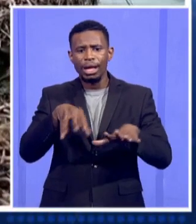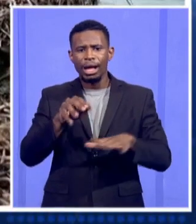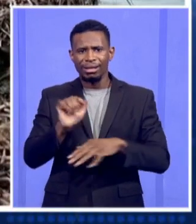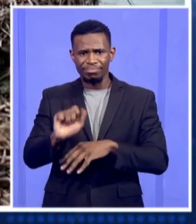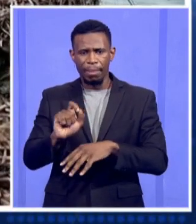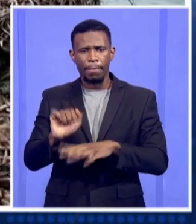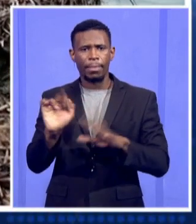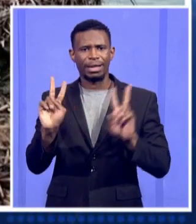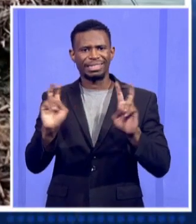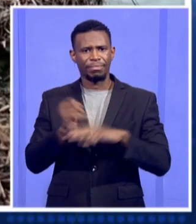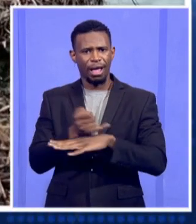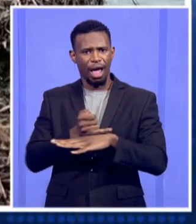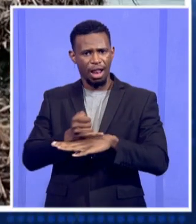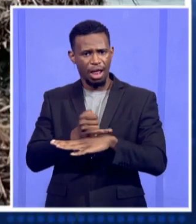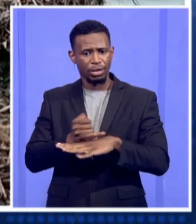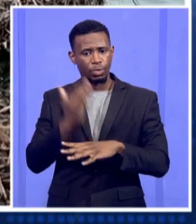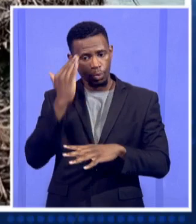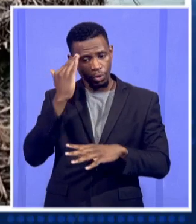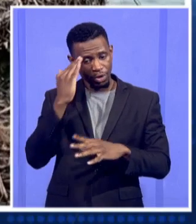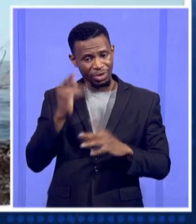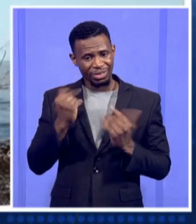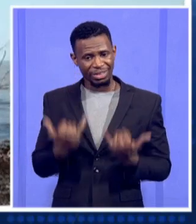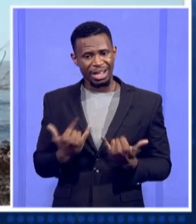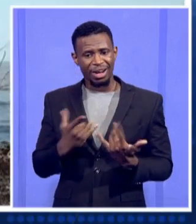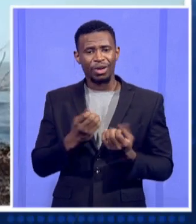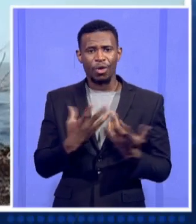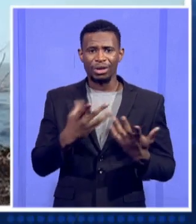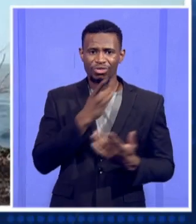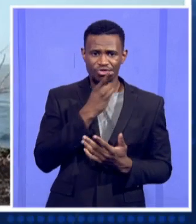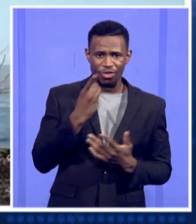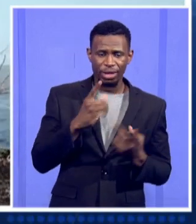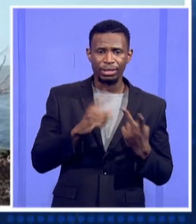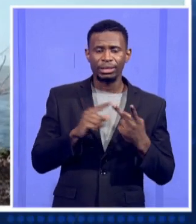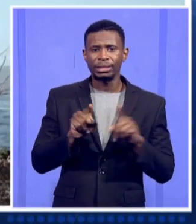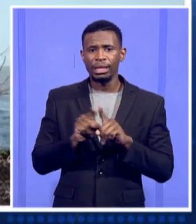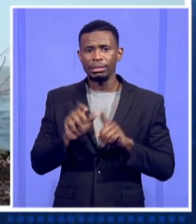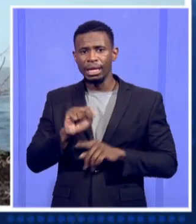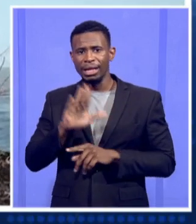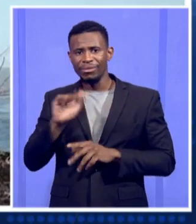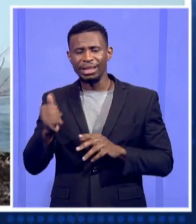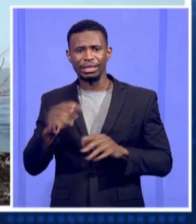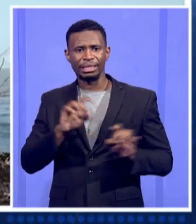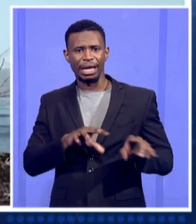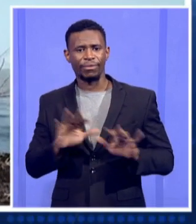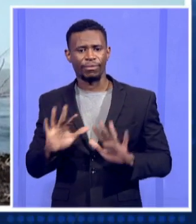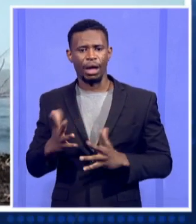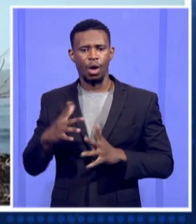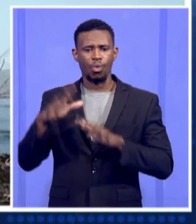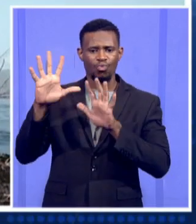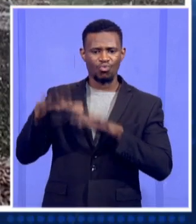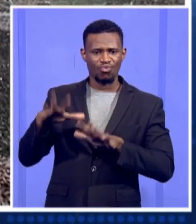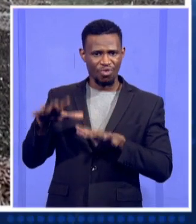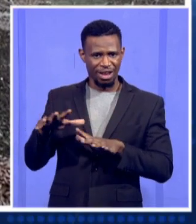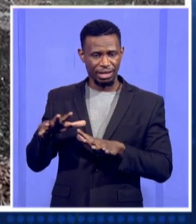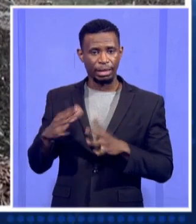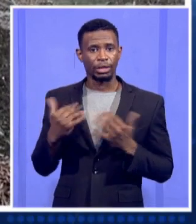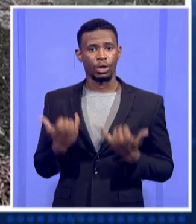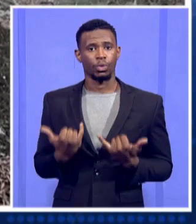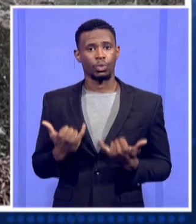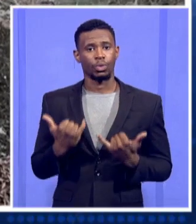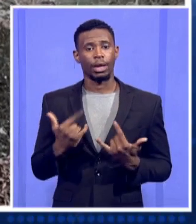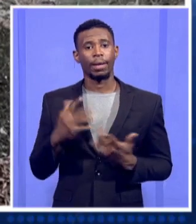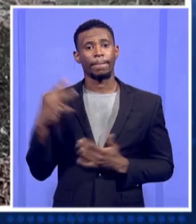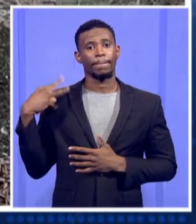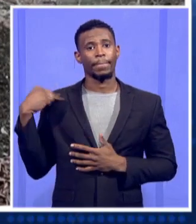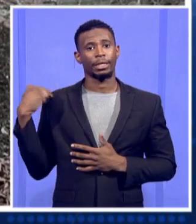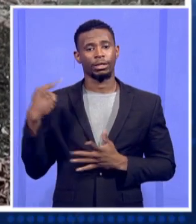to security challenges in the Sahel region. But later today, the Minister of Environmental Affairs from South